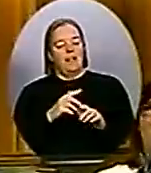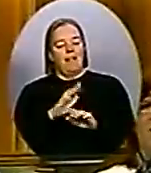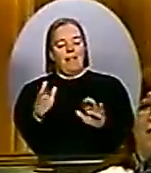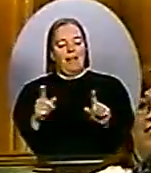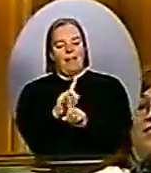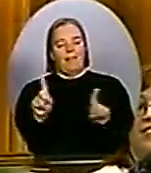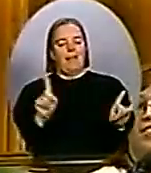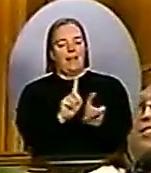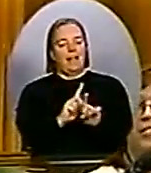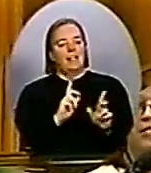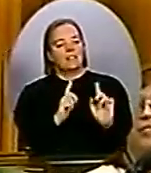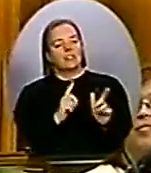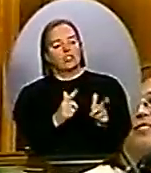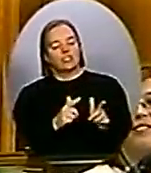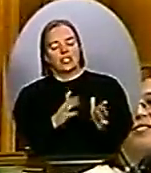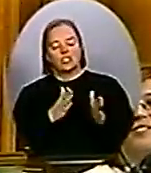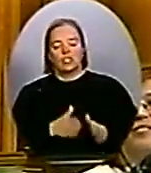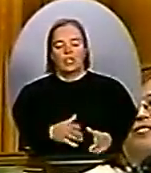so that he could get here?